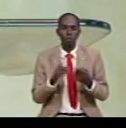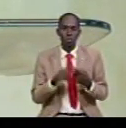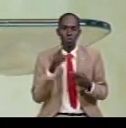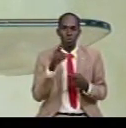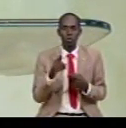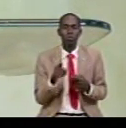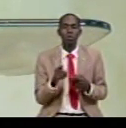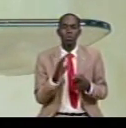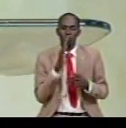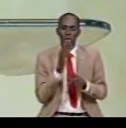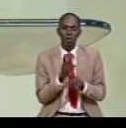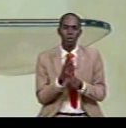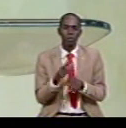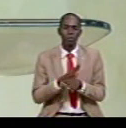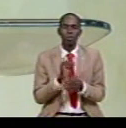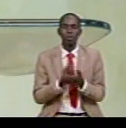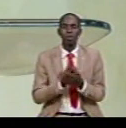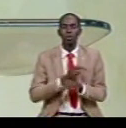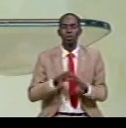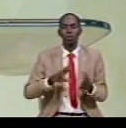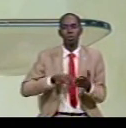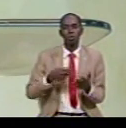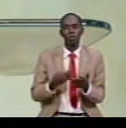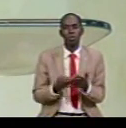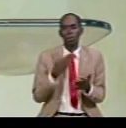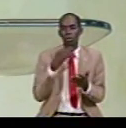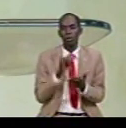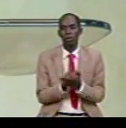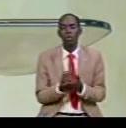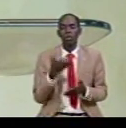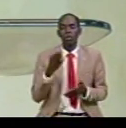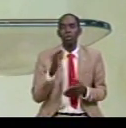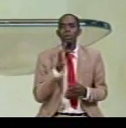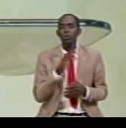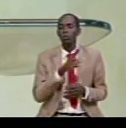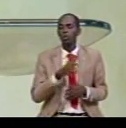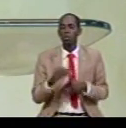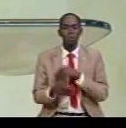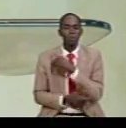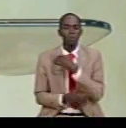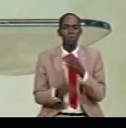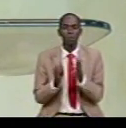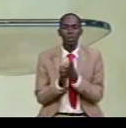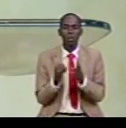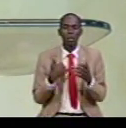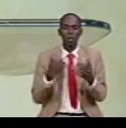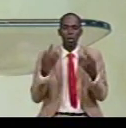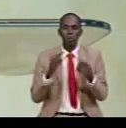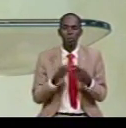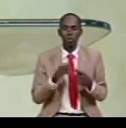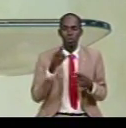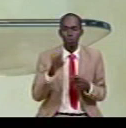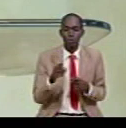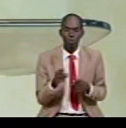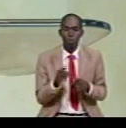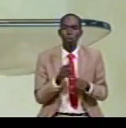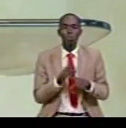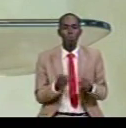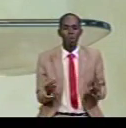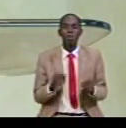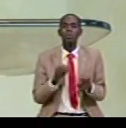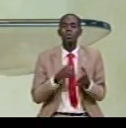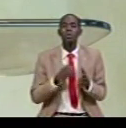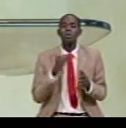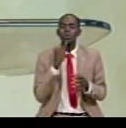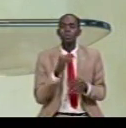no temptation taken you but such as is common to man. We need to understand that temptation is common to man, to believers,